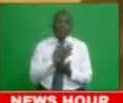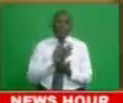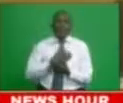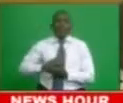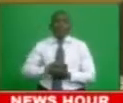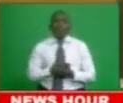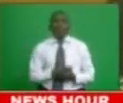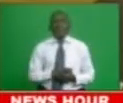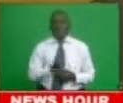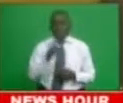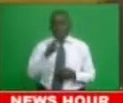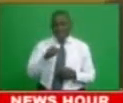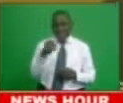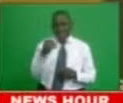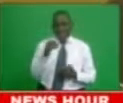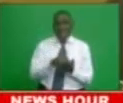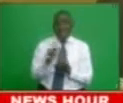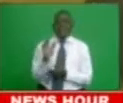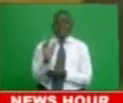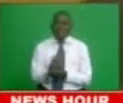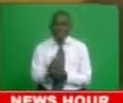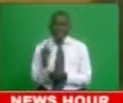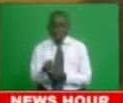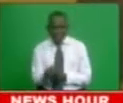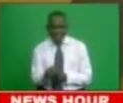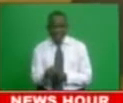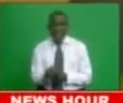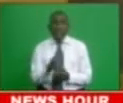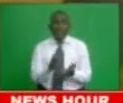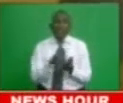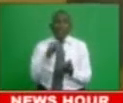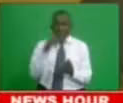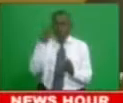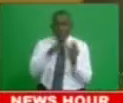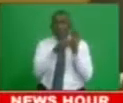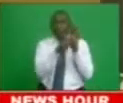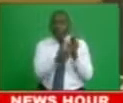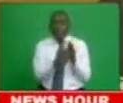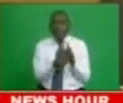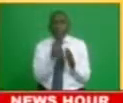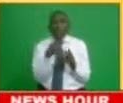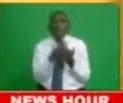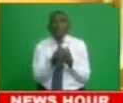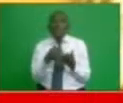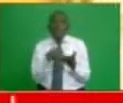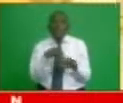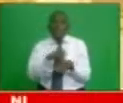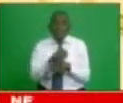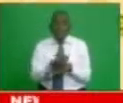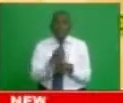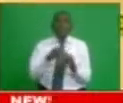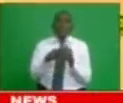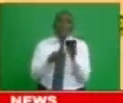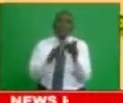fencian. A total of 10,000 Ghana cedis is required for the surgery. Donations should be sent to the